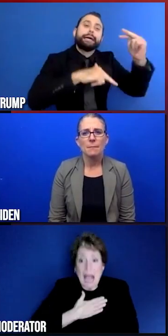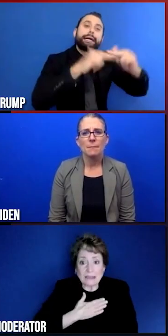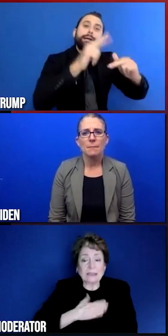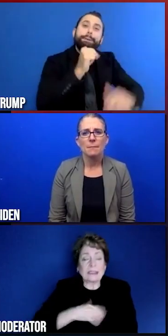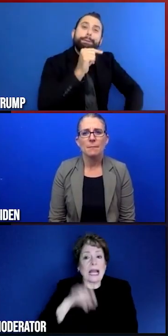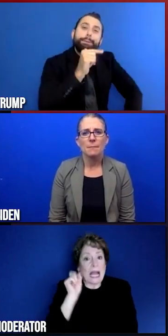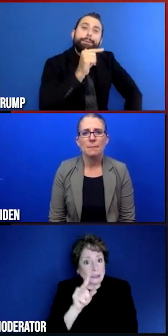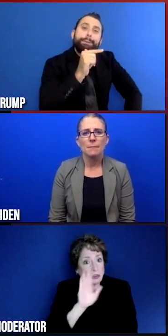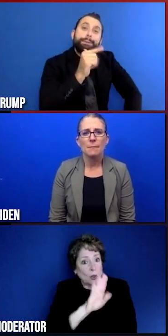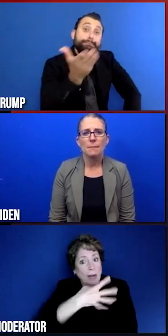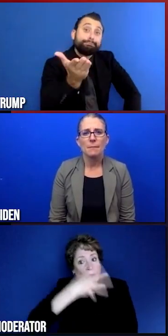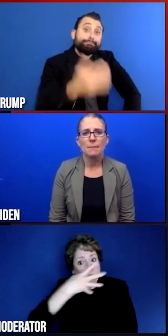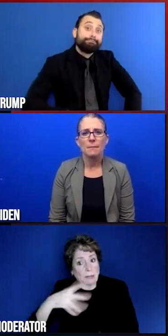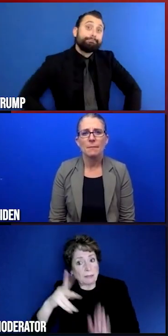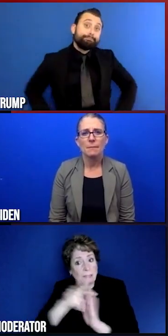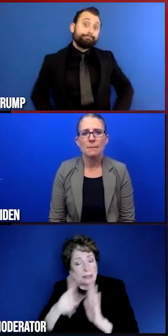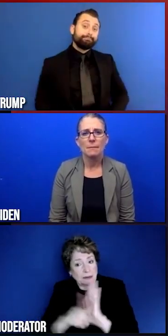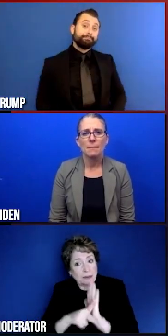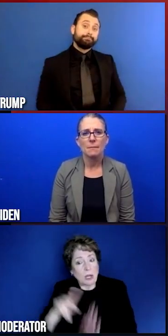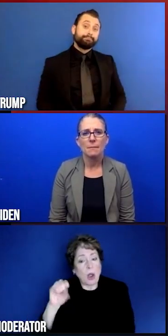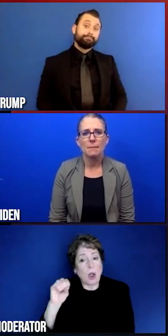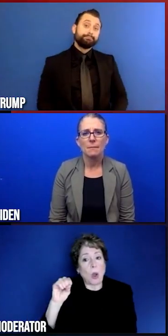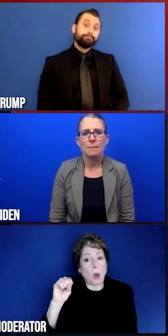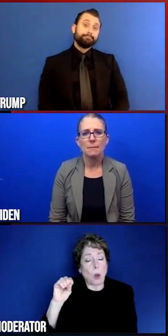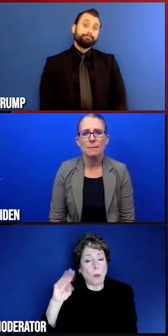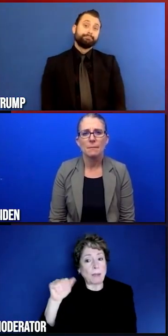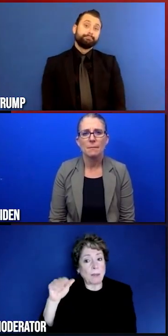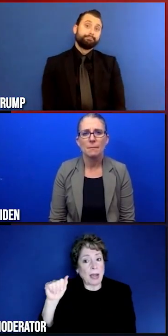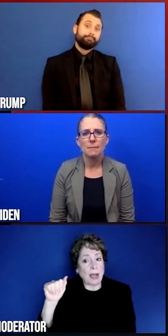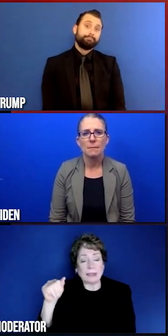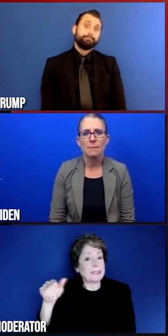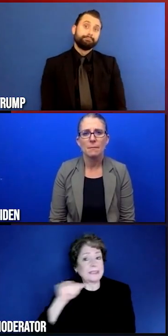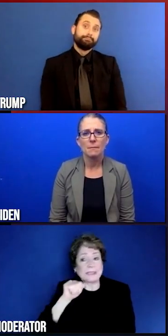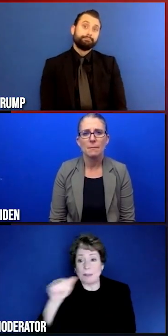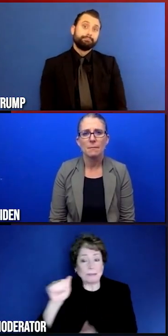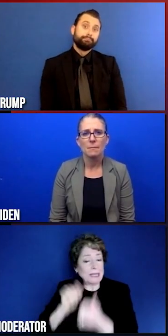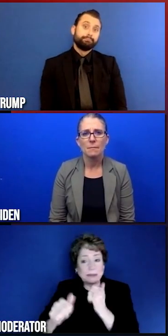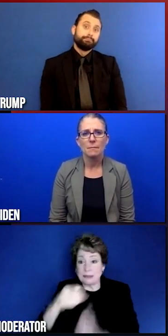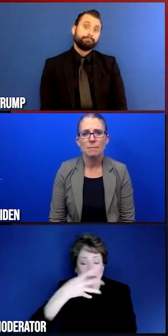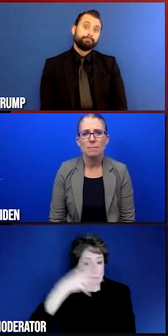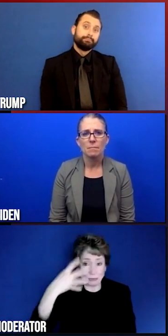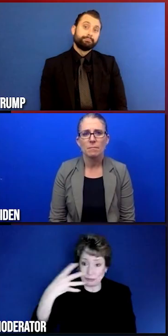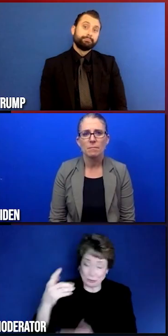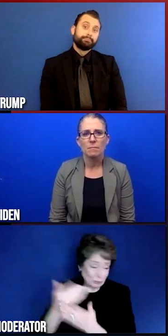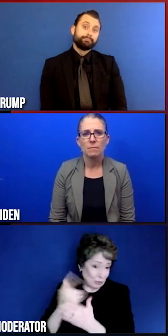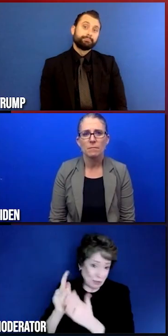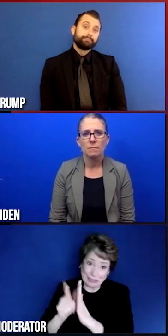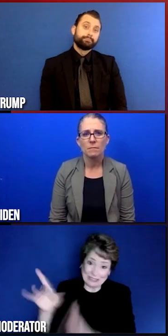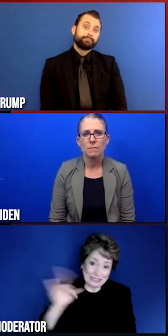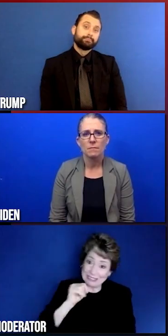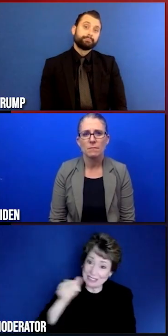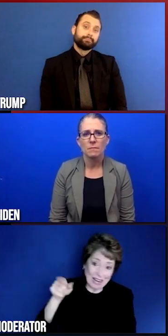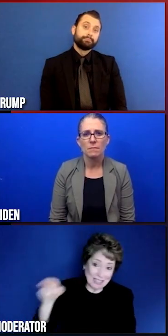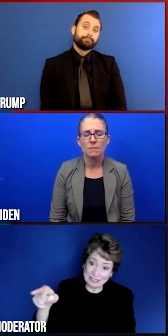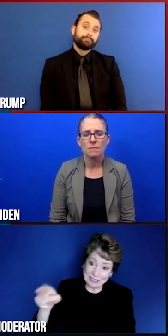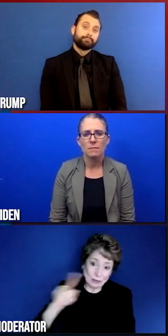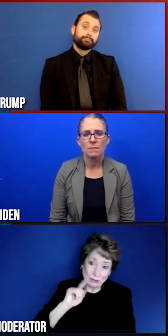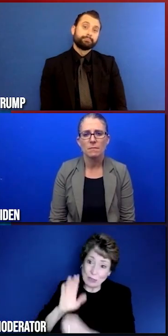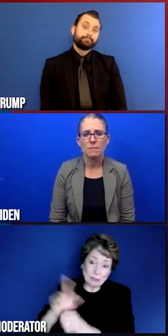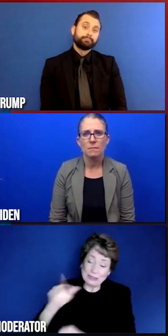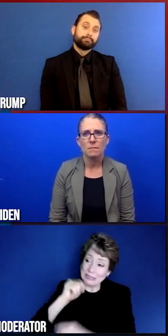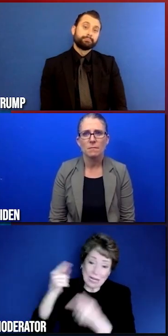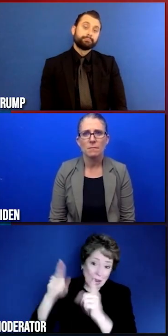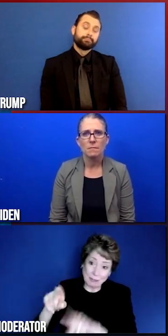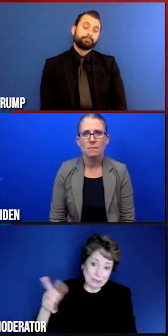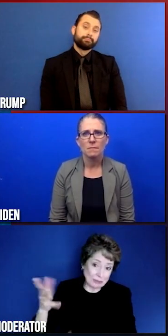deliver immigration reform, which had been a key promise during the administration. It also presided over record deportations as well as family